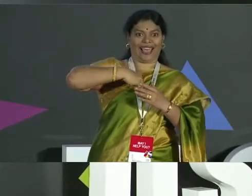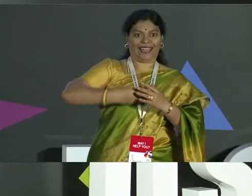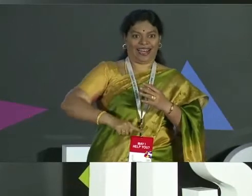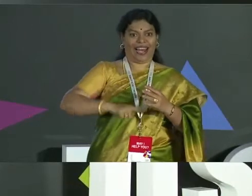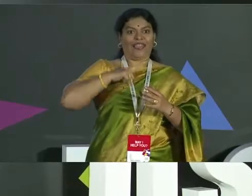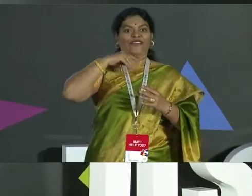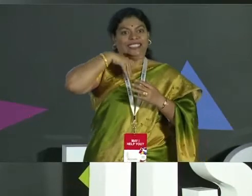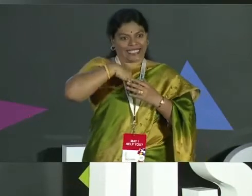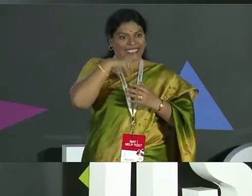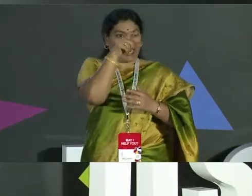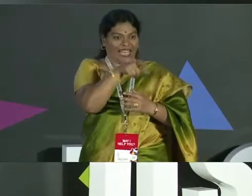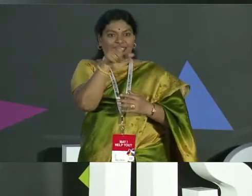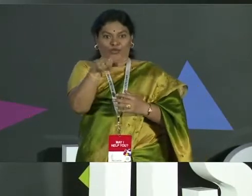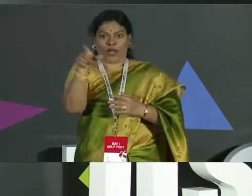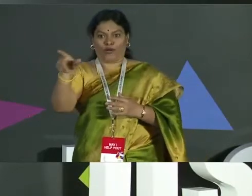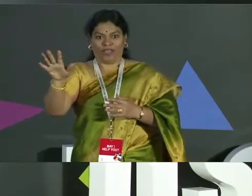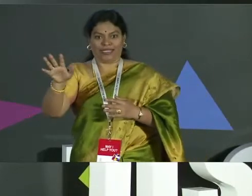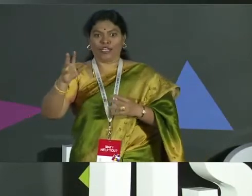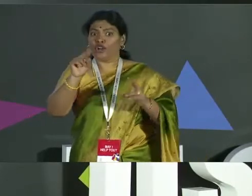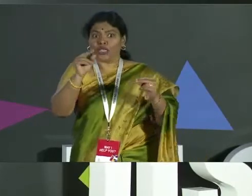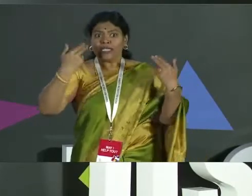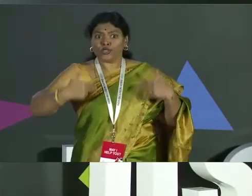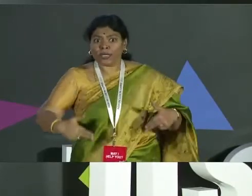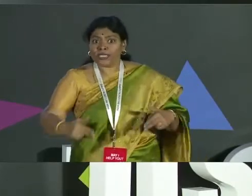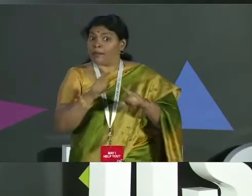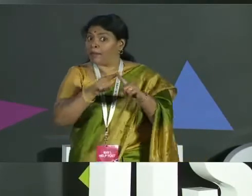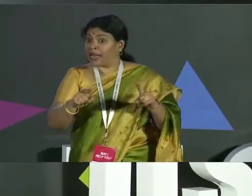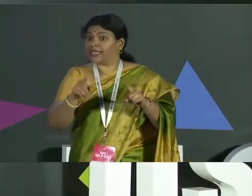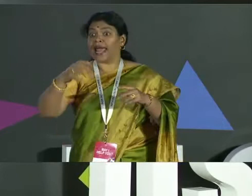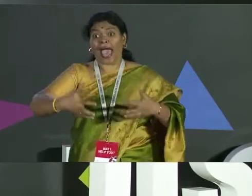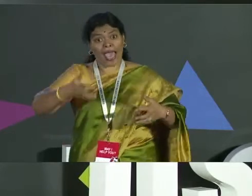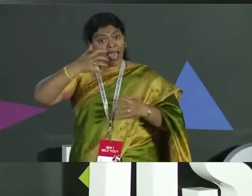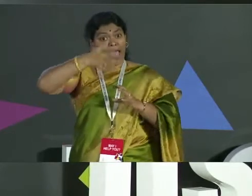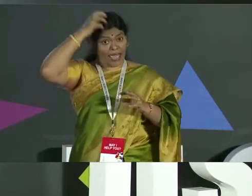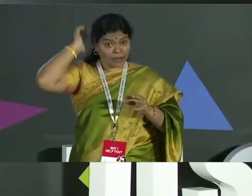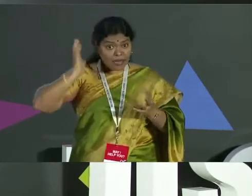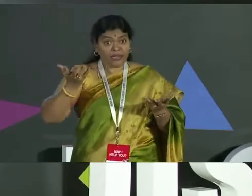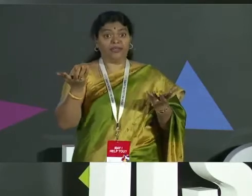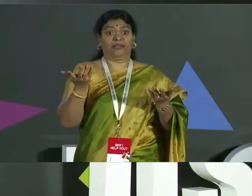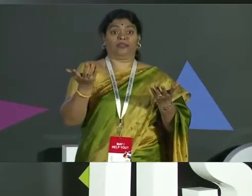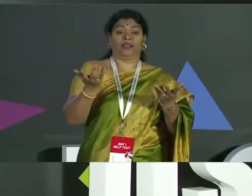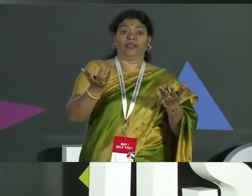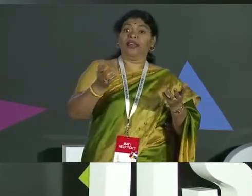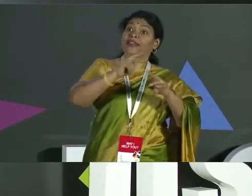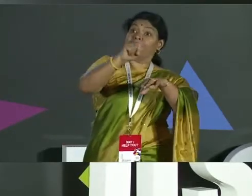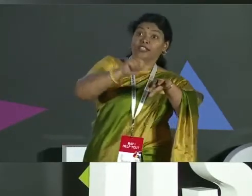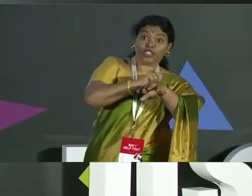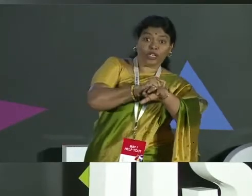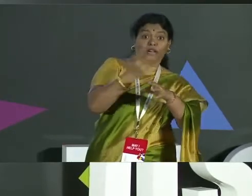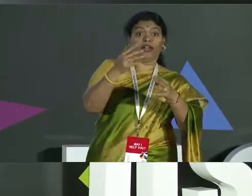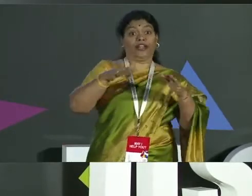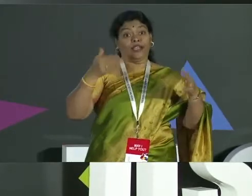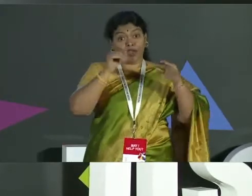every single one of us. Not just human beings, but in all animals, all the nature, the